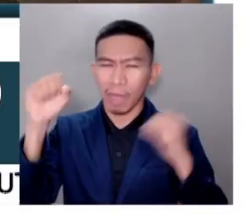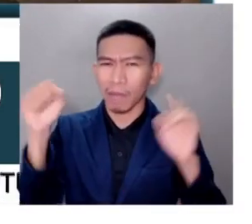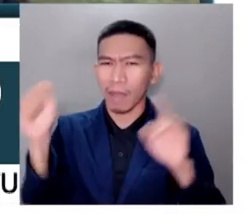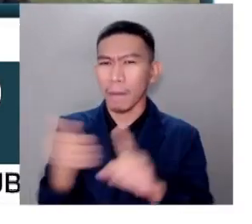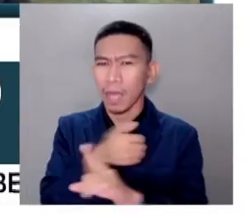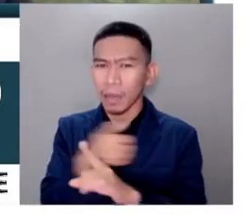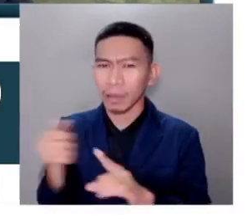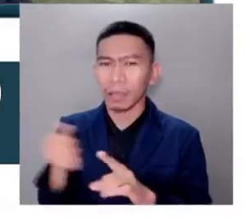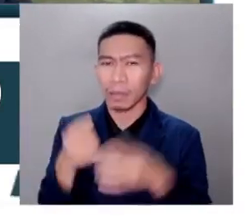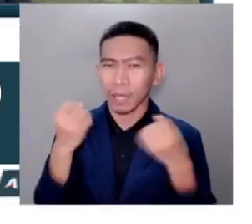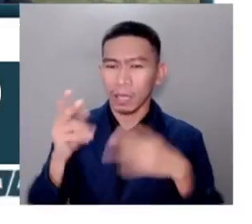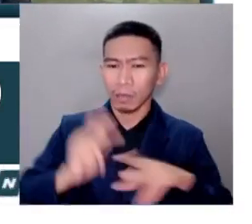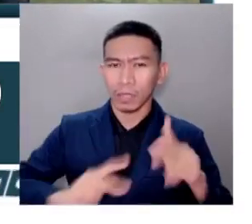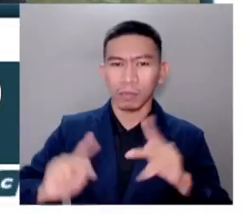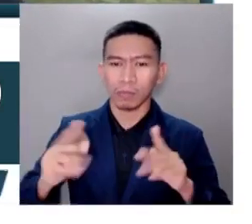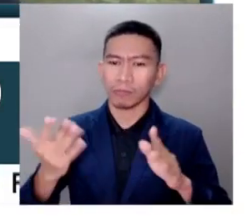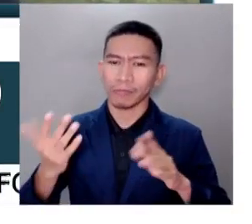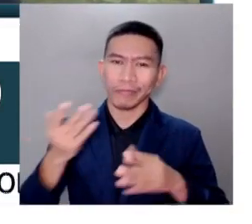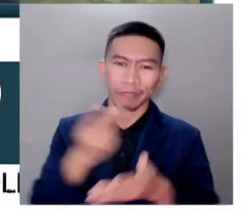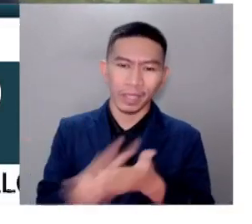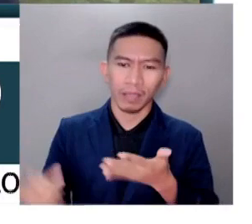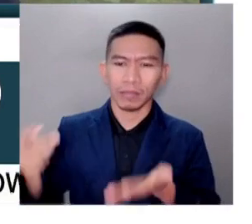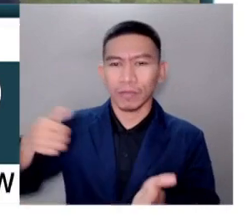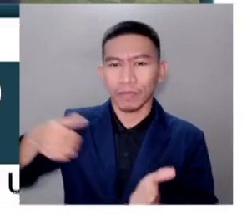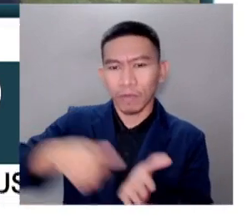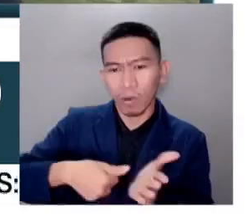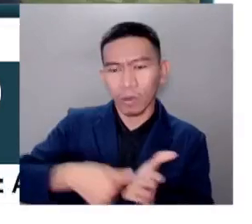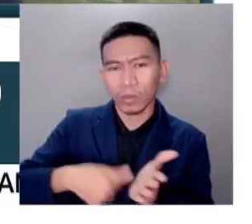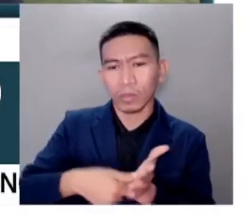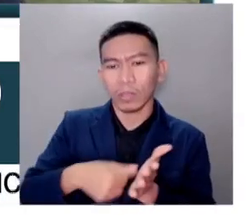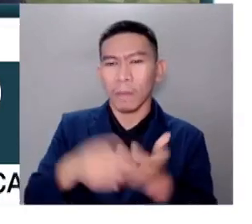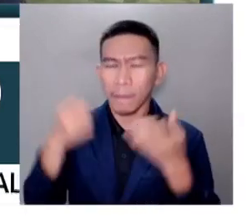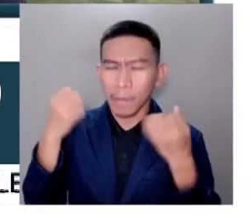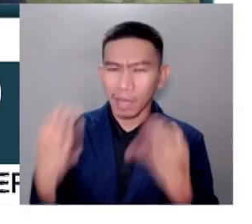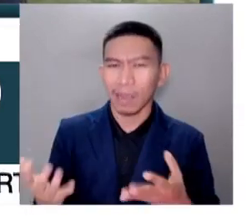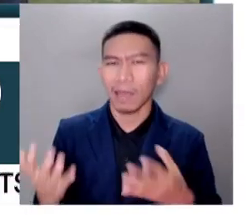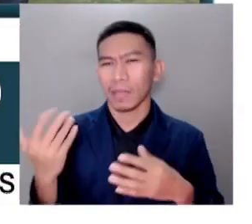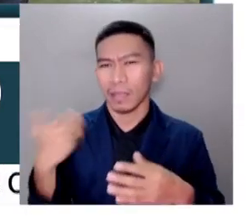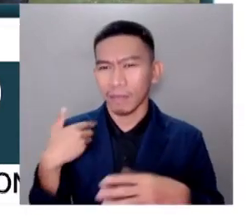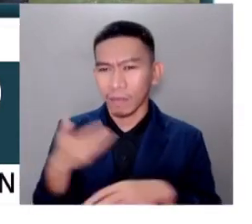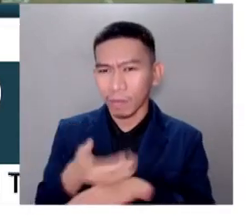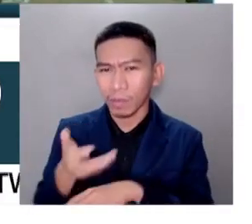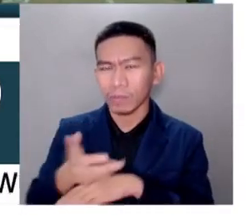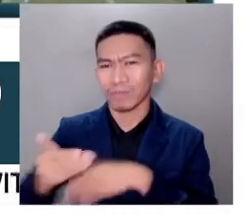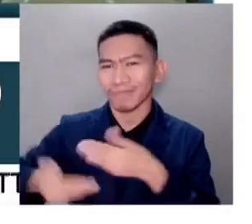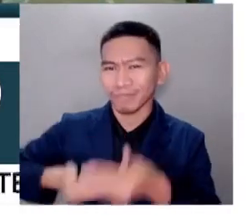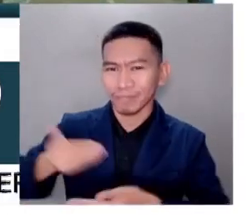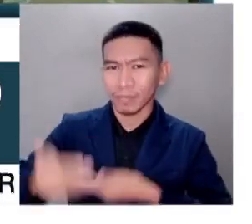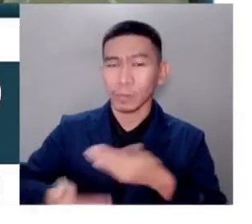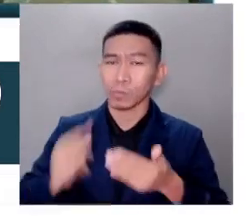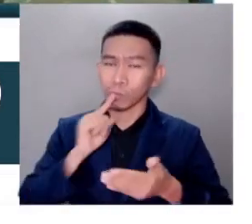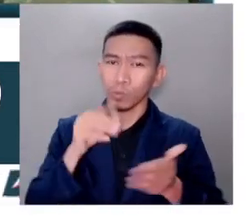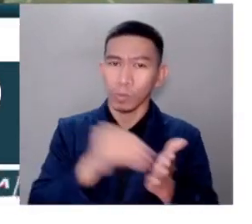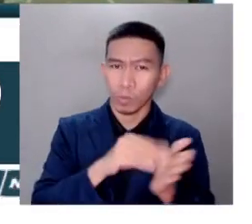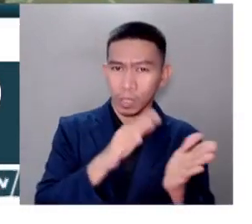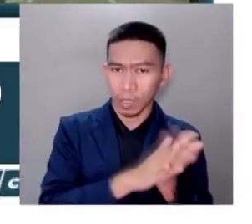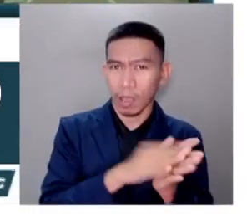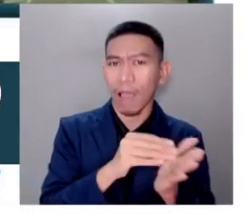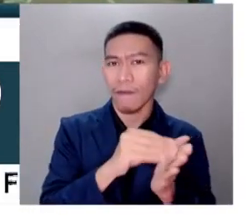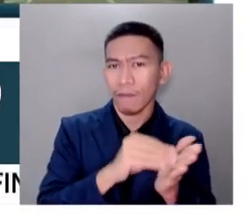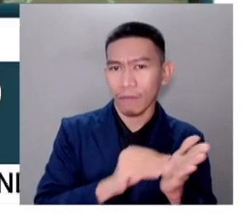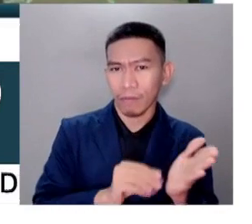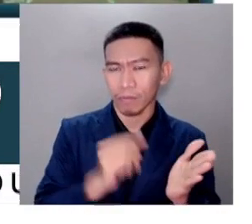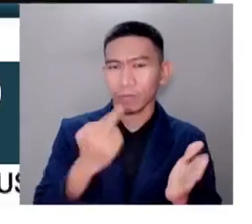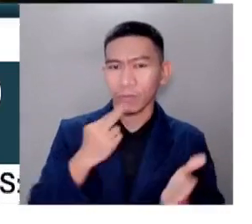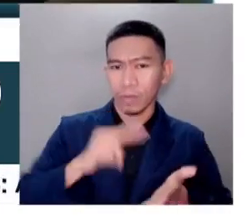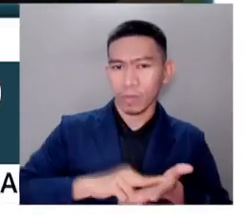not able to vote. Many scandals to do with the actual voting process. This is very well documented in our report, and